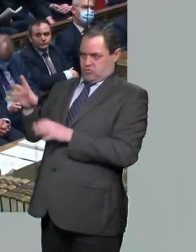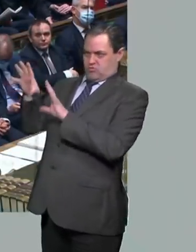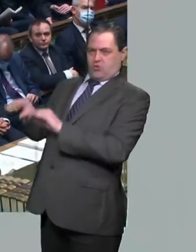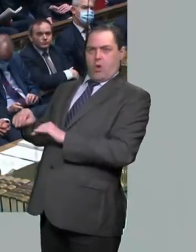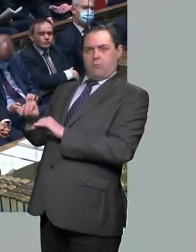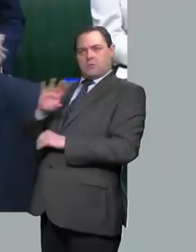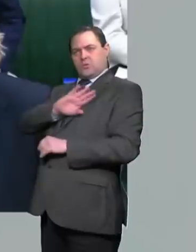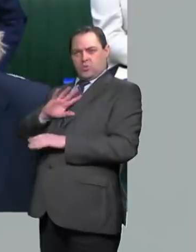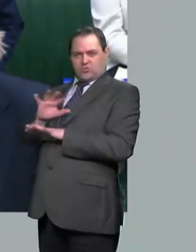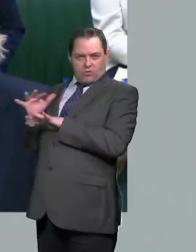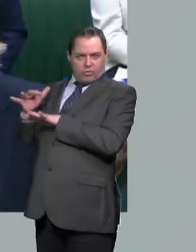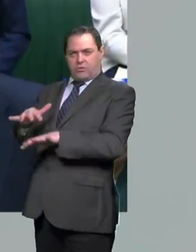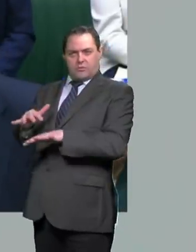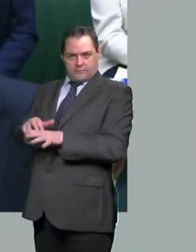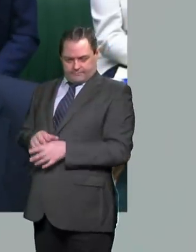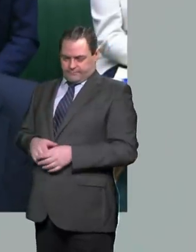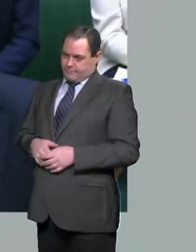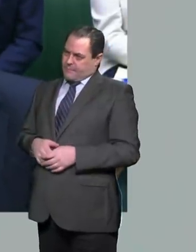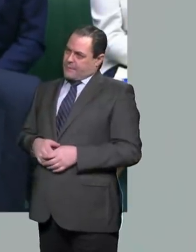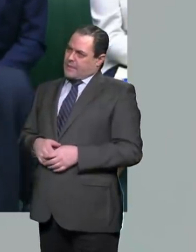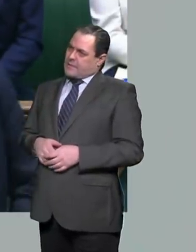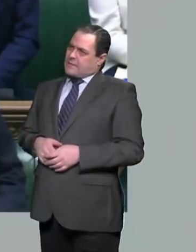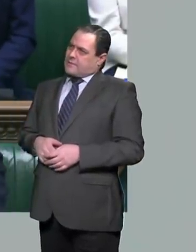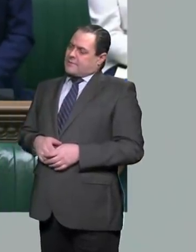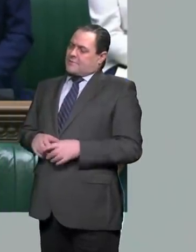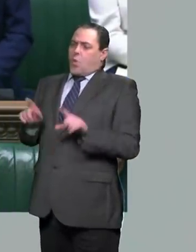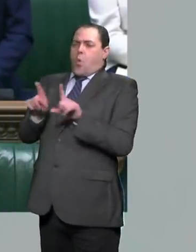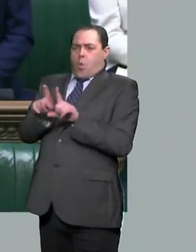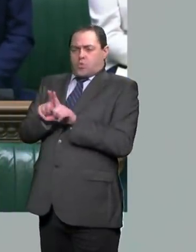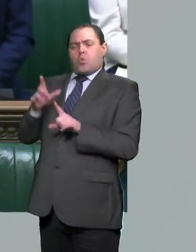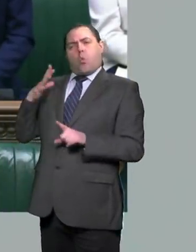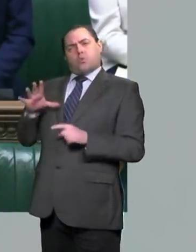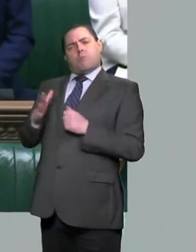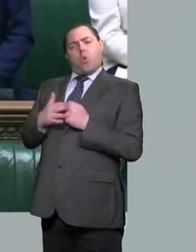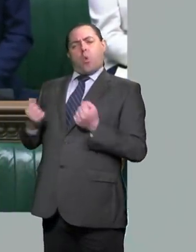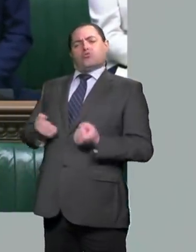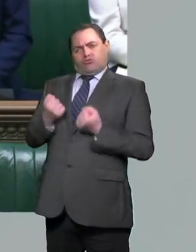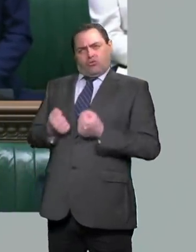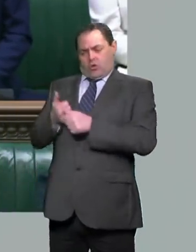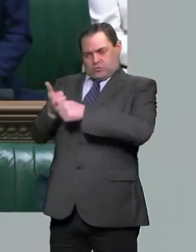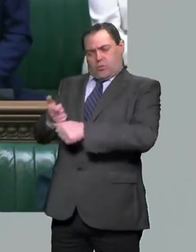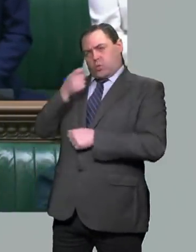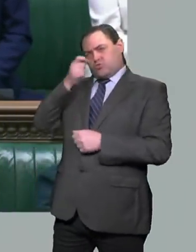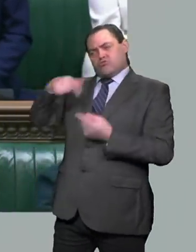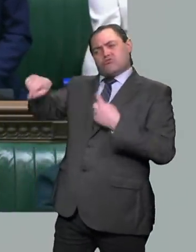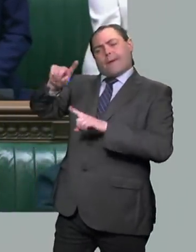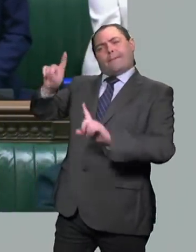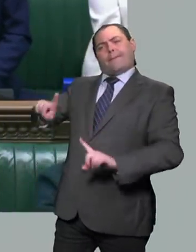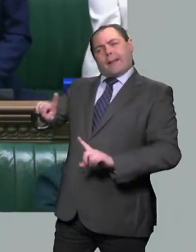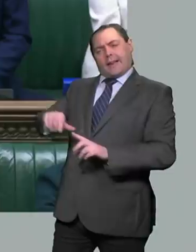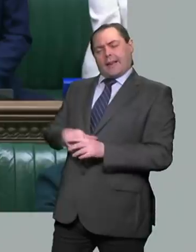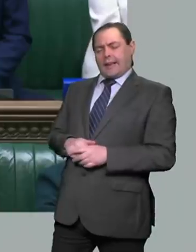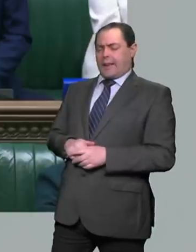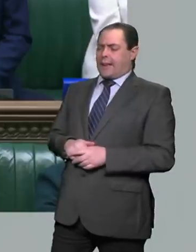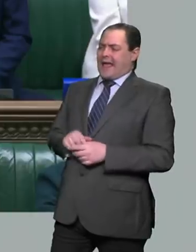would be a disastrous miscalculation, and also to strengthen our support for the Ukrainian people and indeed